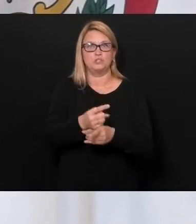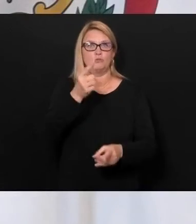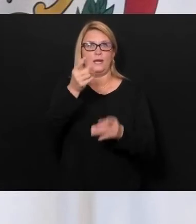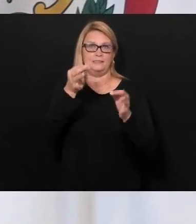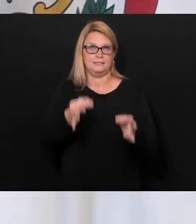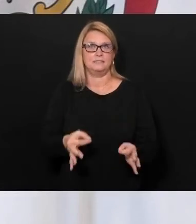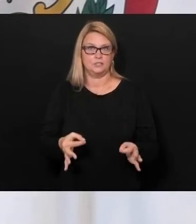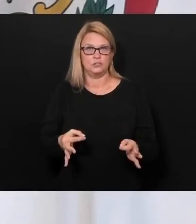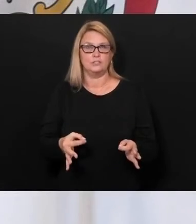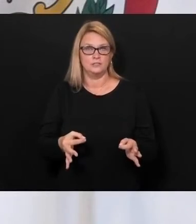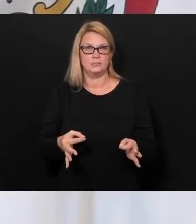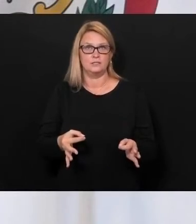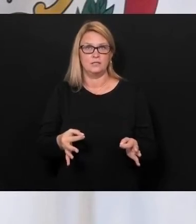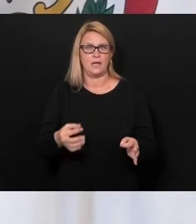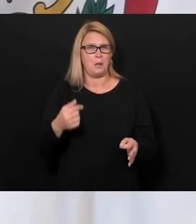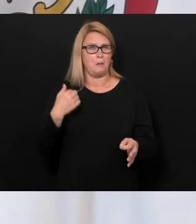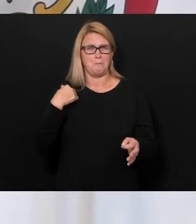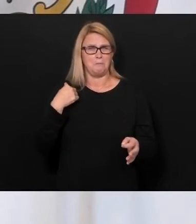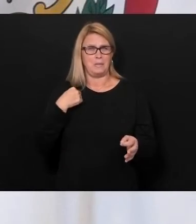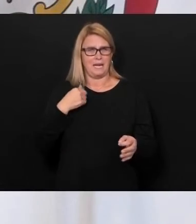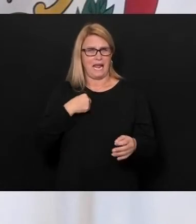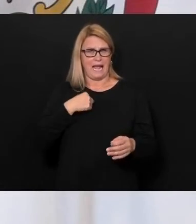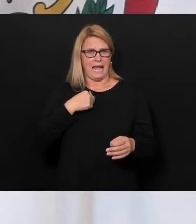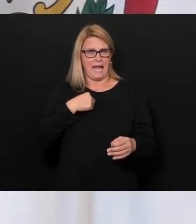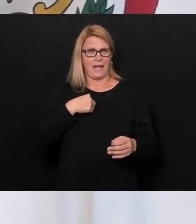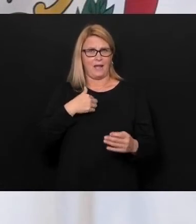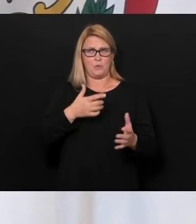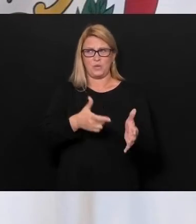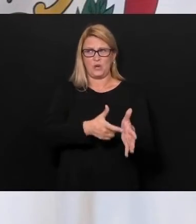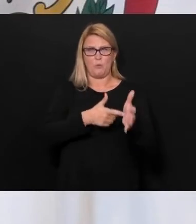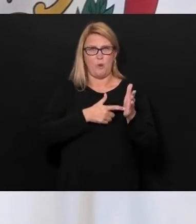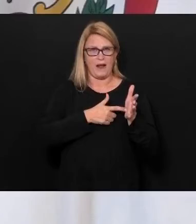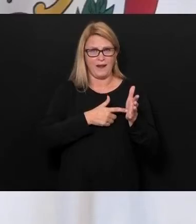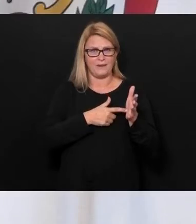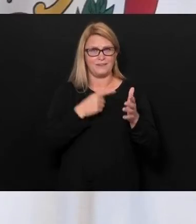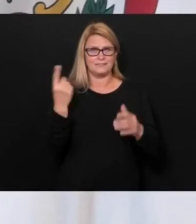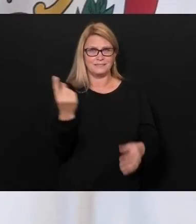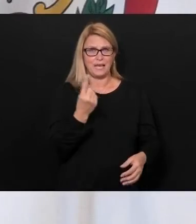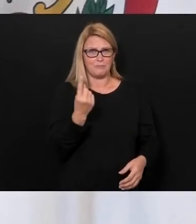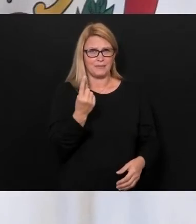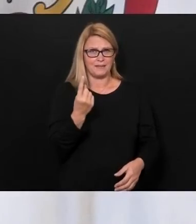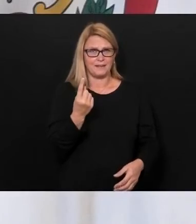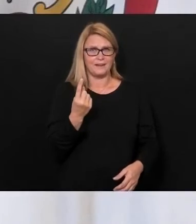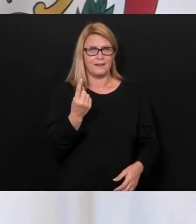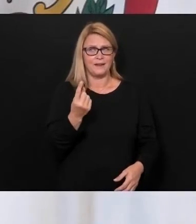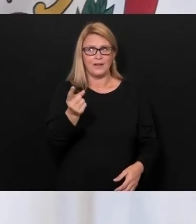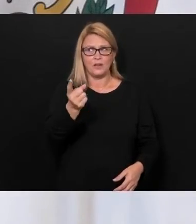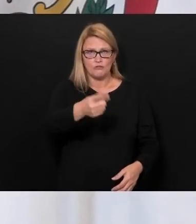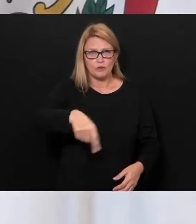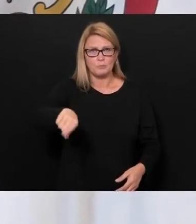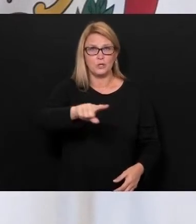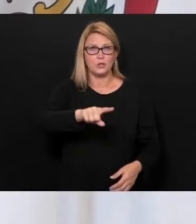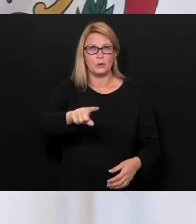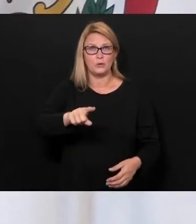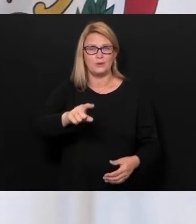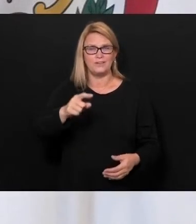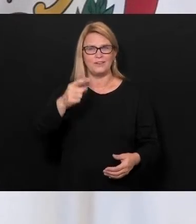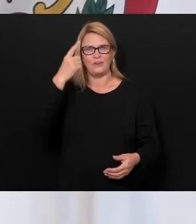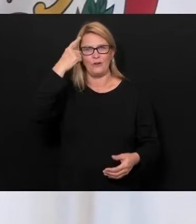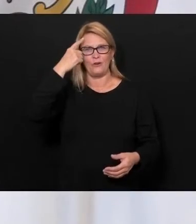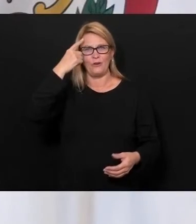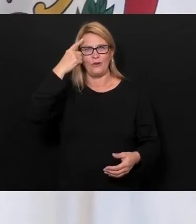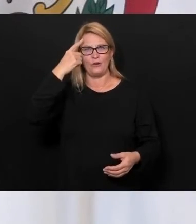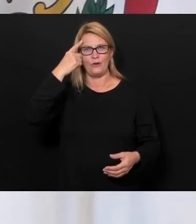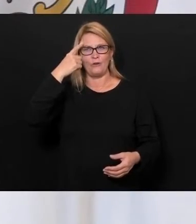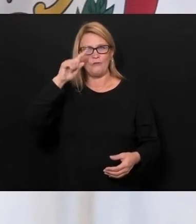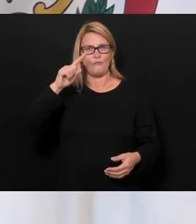absolutely am not going to deliver you something that in my heart, I really believe, well, all I'm doing this for is